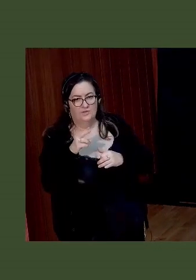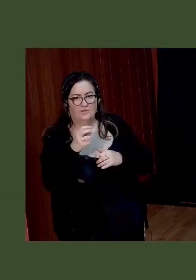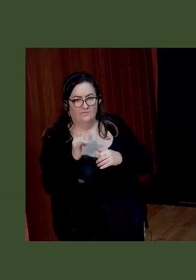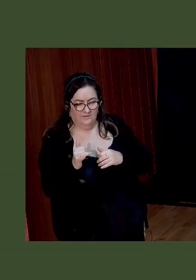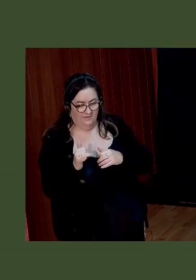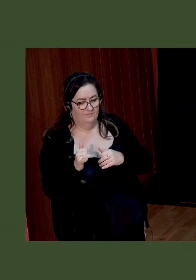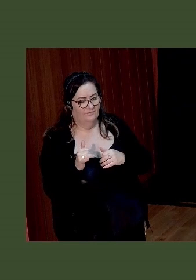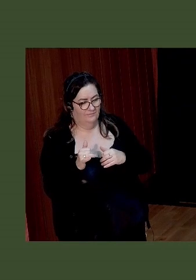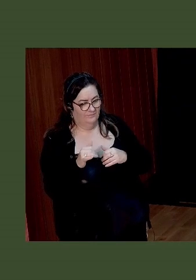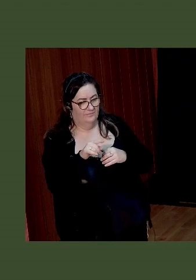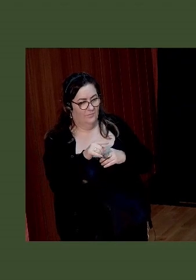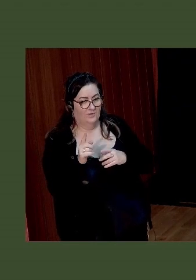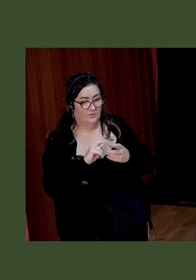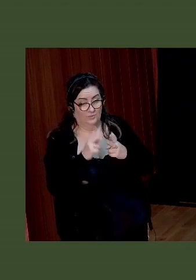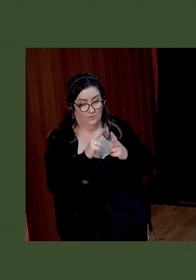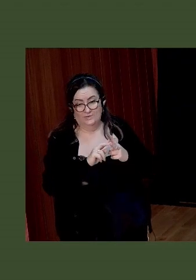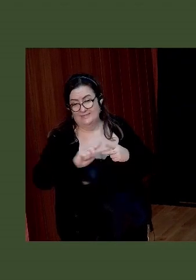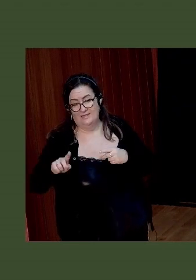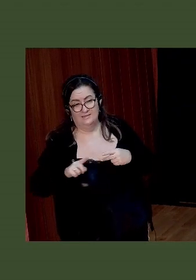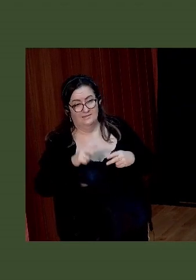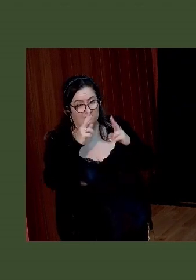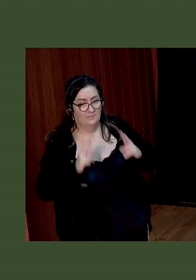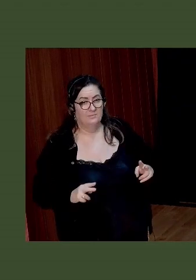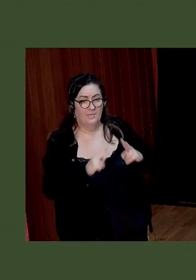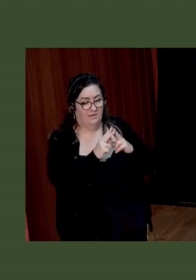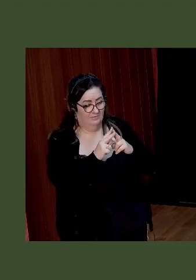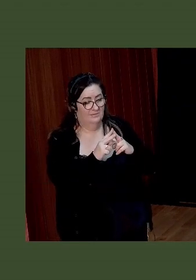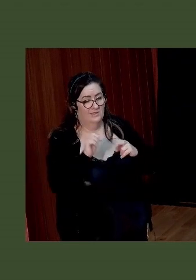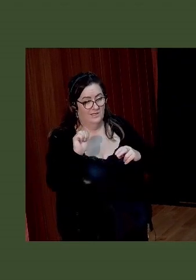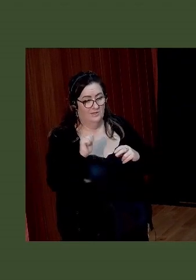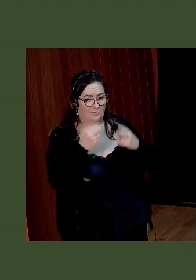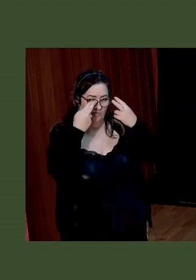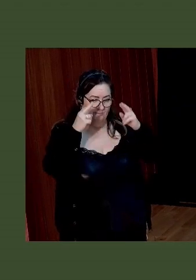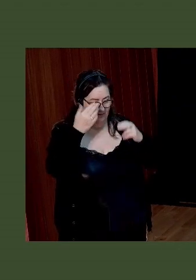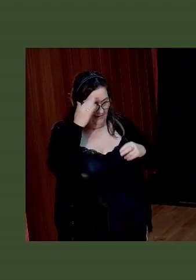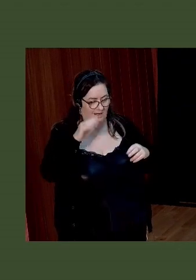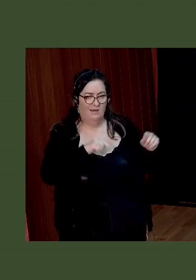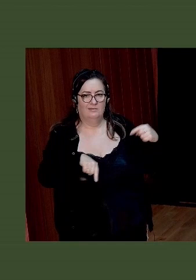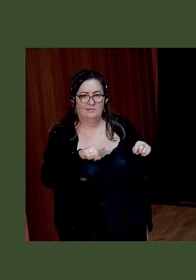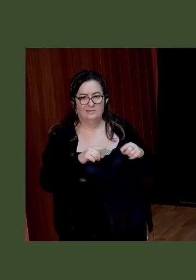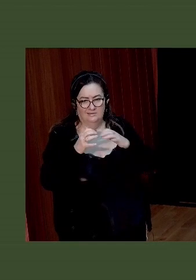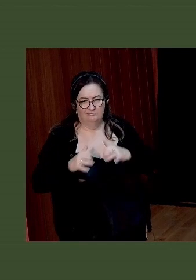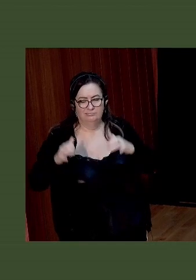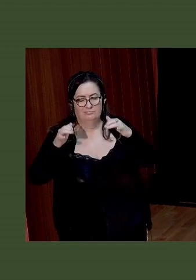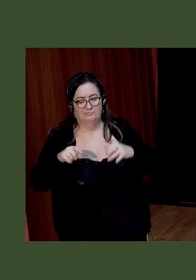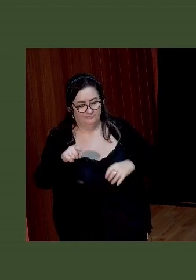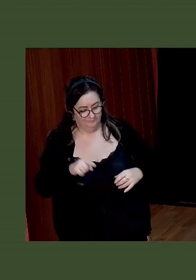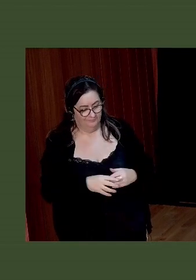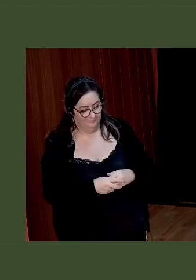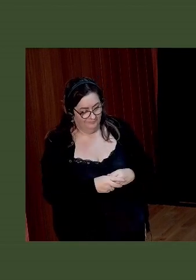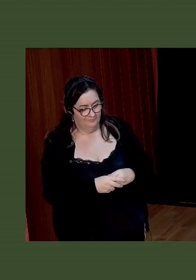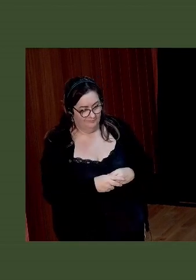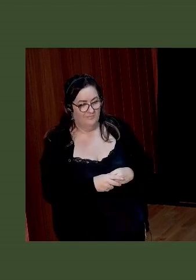and Charles Gavin Duffy were sent to Paris to present the position of the Republic of Ireland to the conference. Even